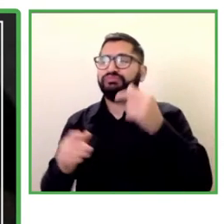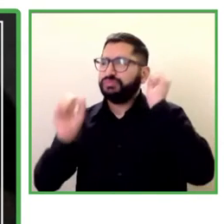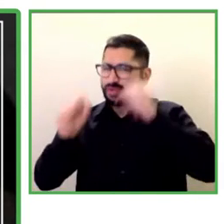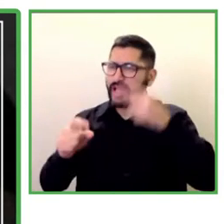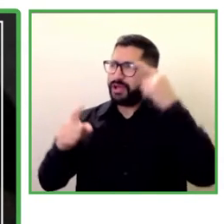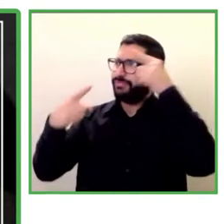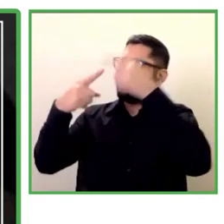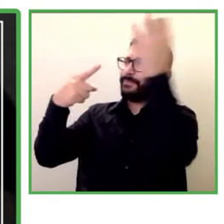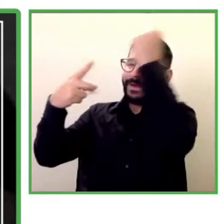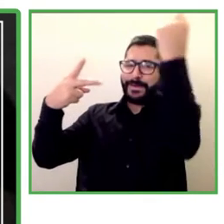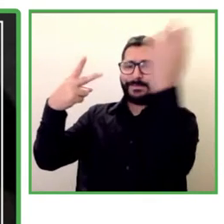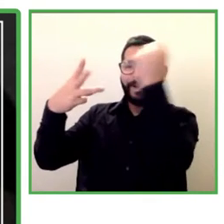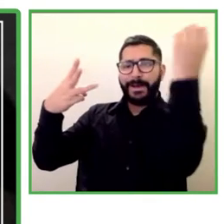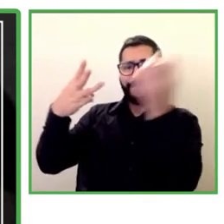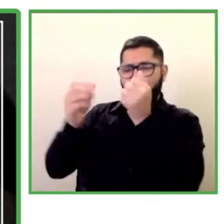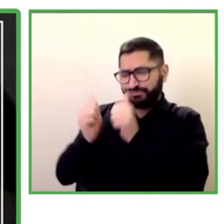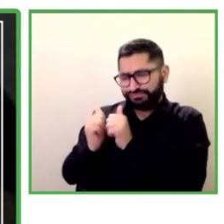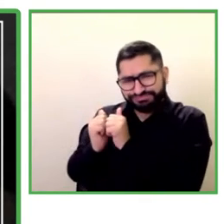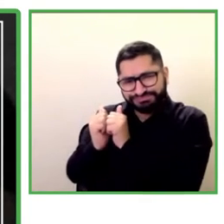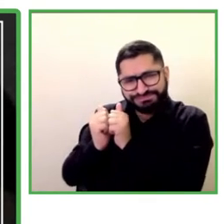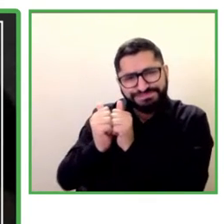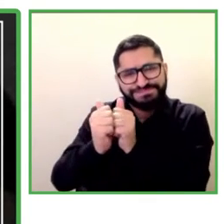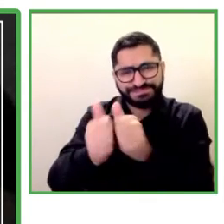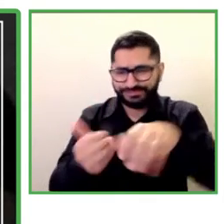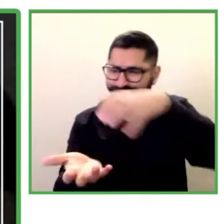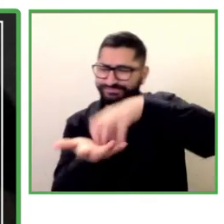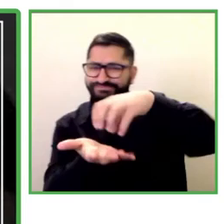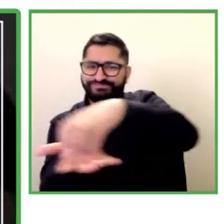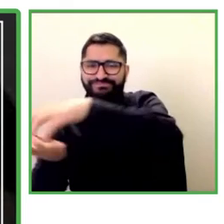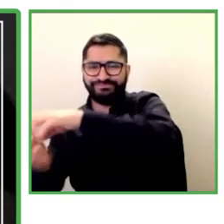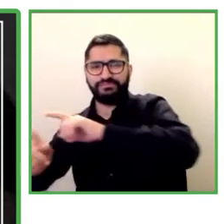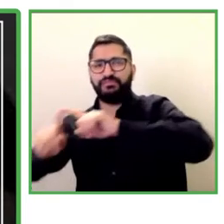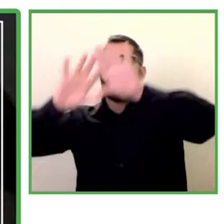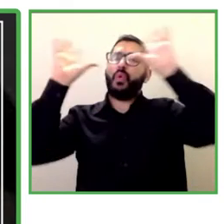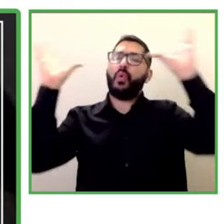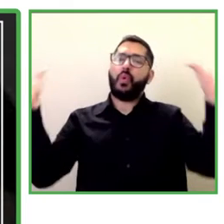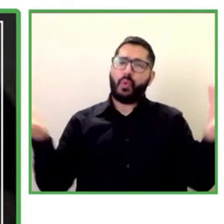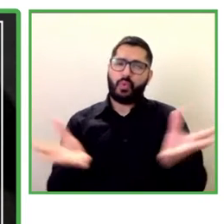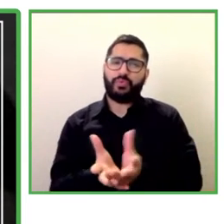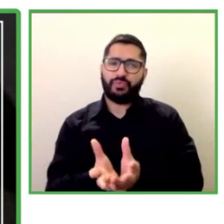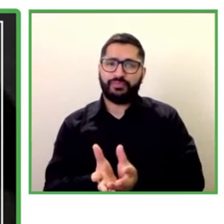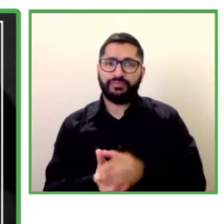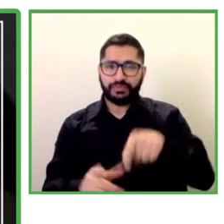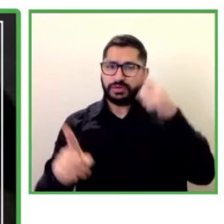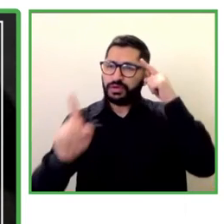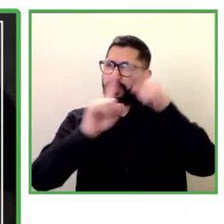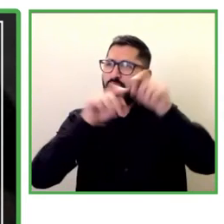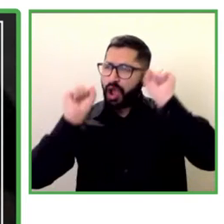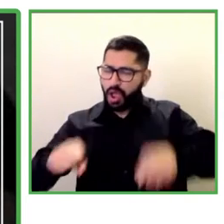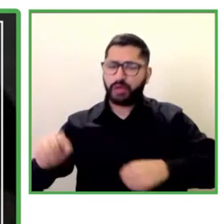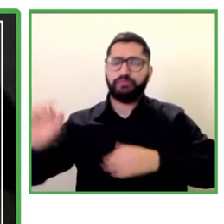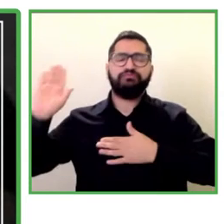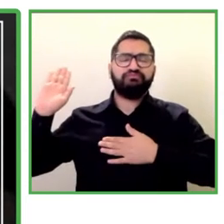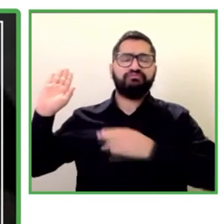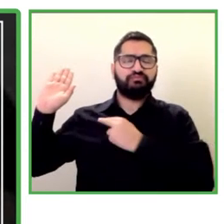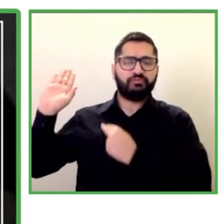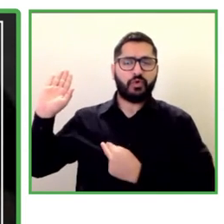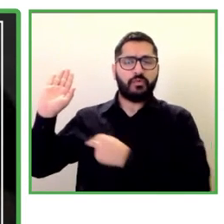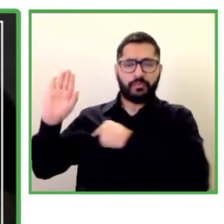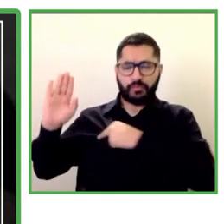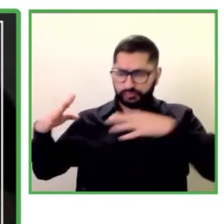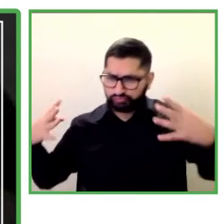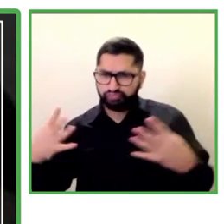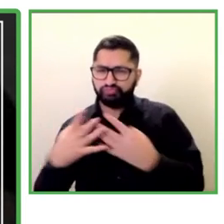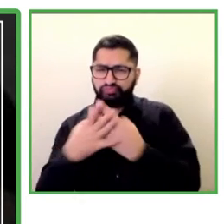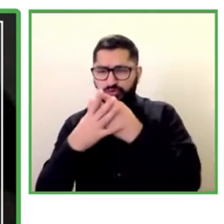region and throughout the world, along with the best organizations in this commitment. And we believe that from the Inclusive Companies Network, we are putting